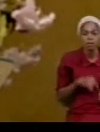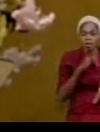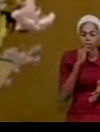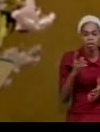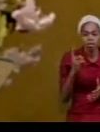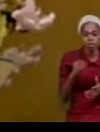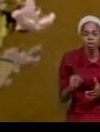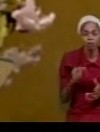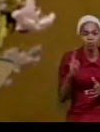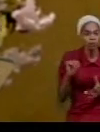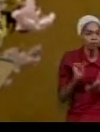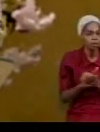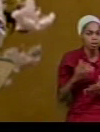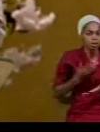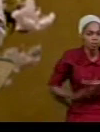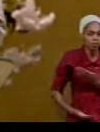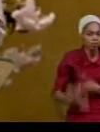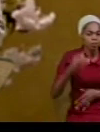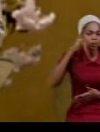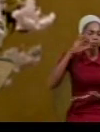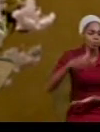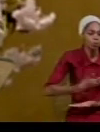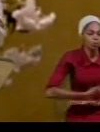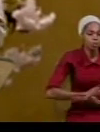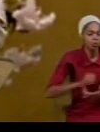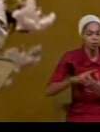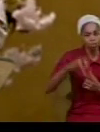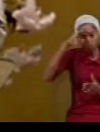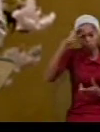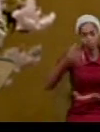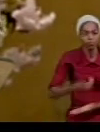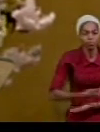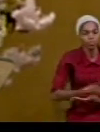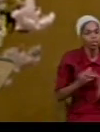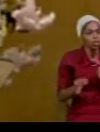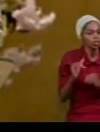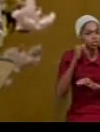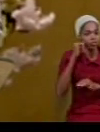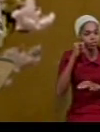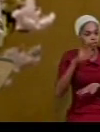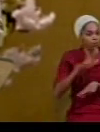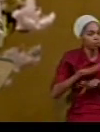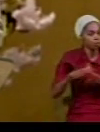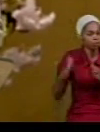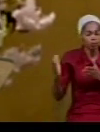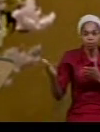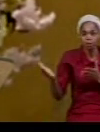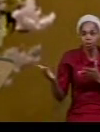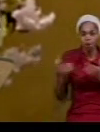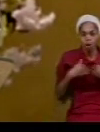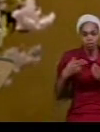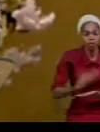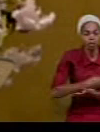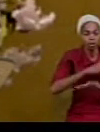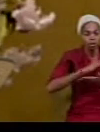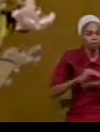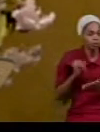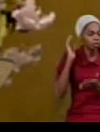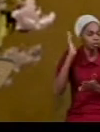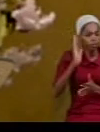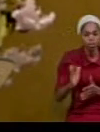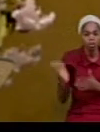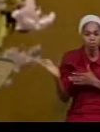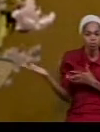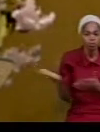a female, that if she be not able to bring a lamb, then she shall bring two turtles or two young pigeons, the one for the burnt